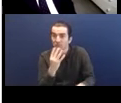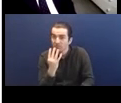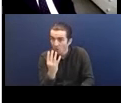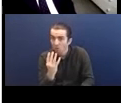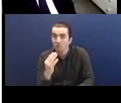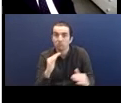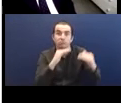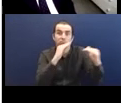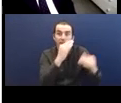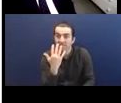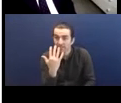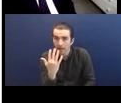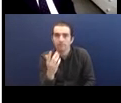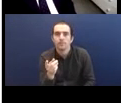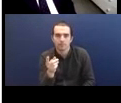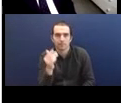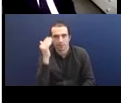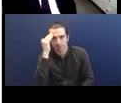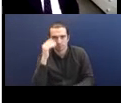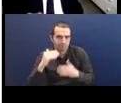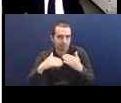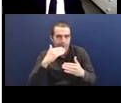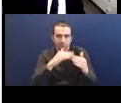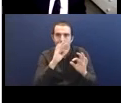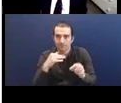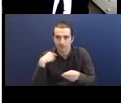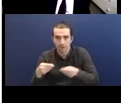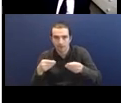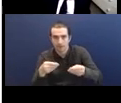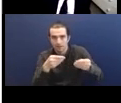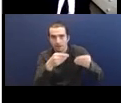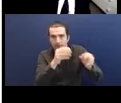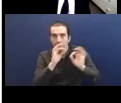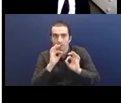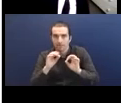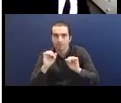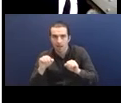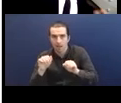understanding the strength, the can-dos of a particular person.